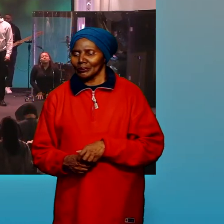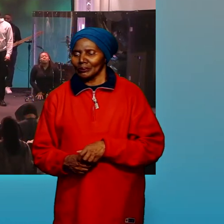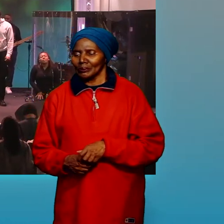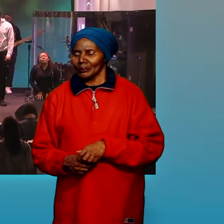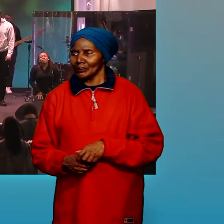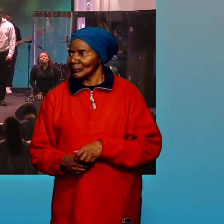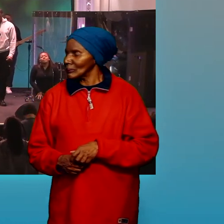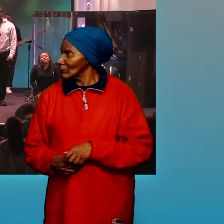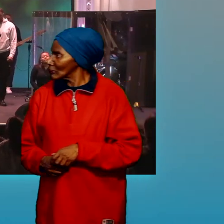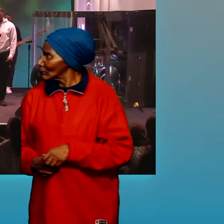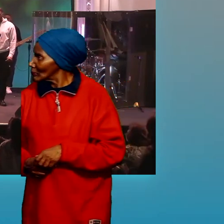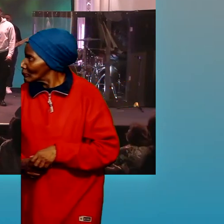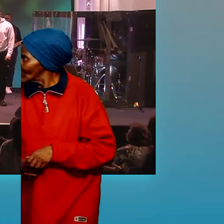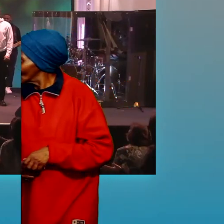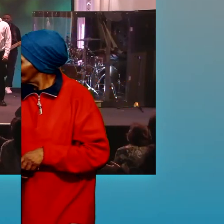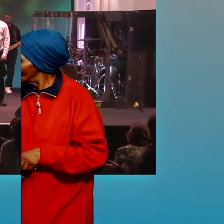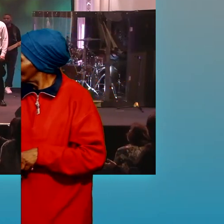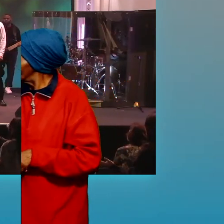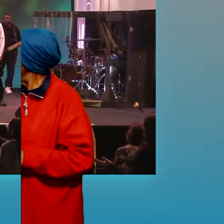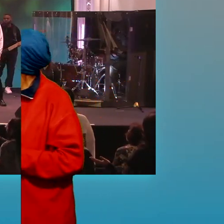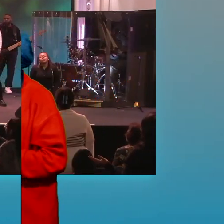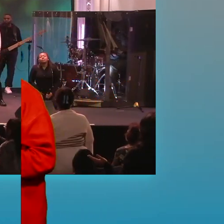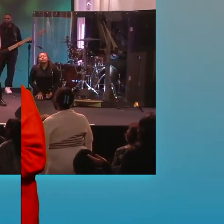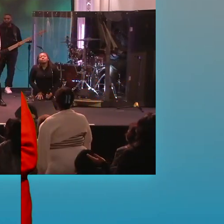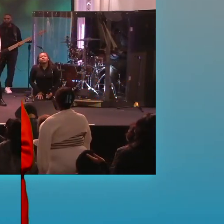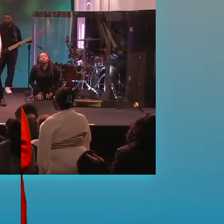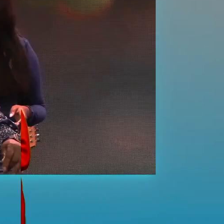people are giving their lives to Jesus Christ tonight